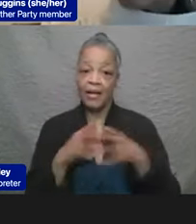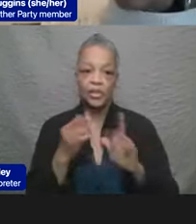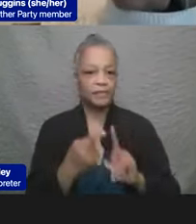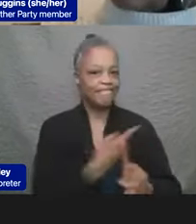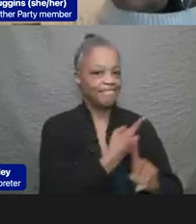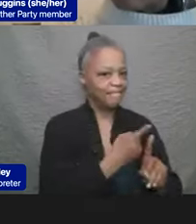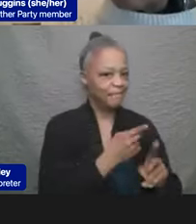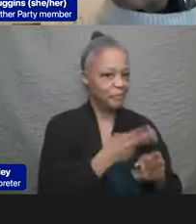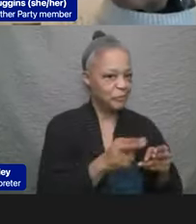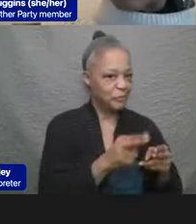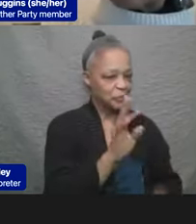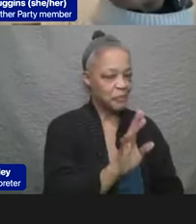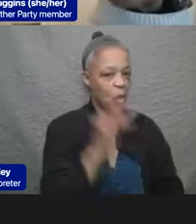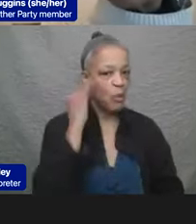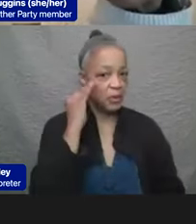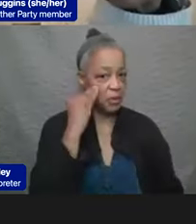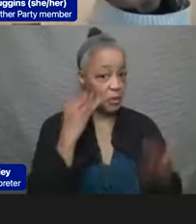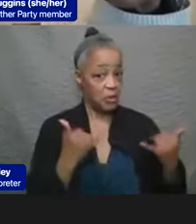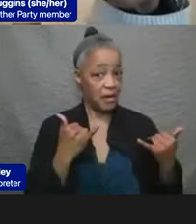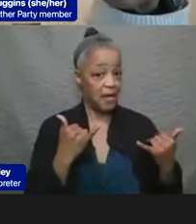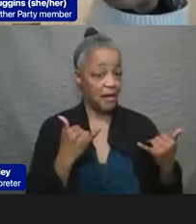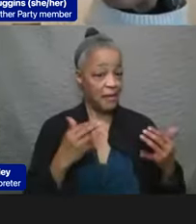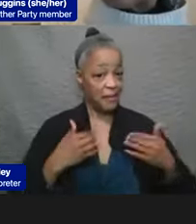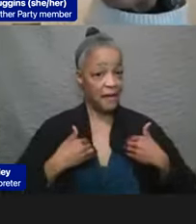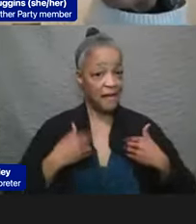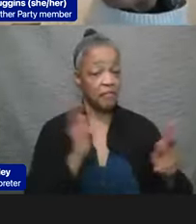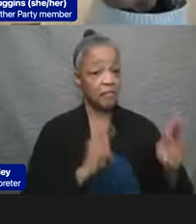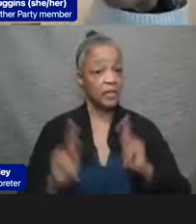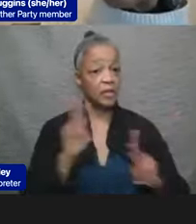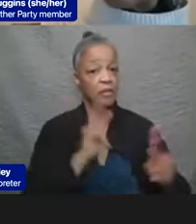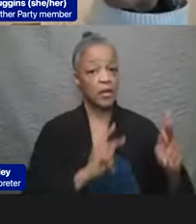point, we know today that there are people who